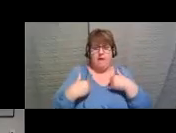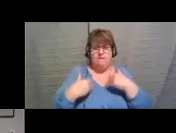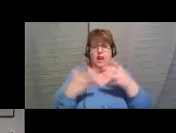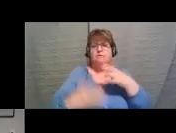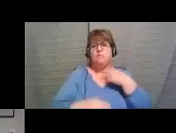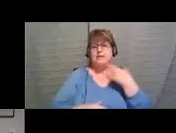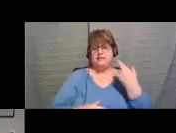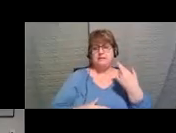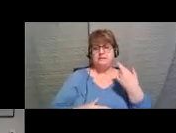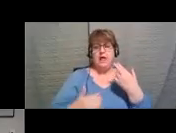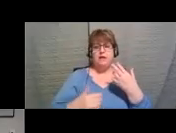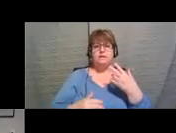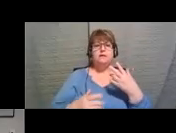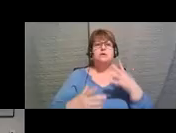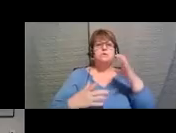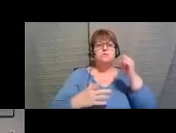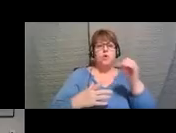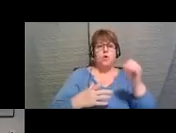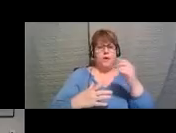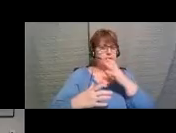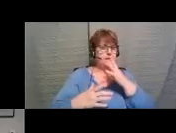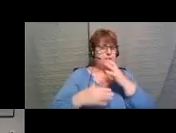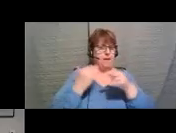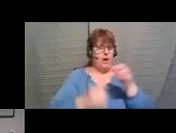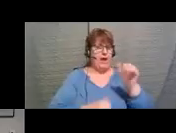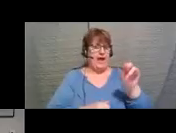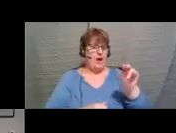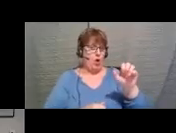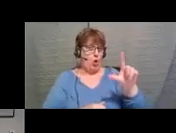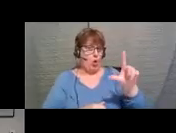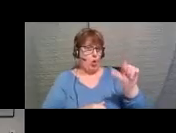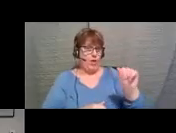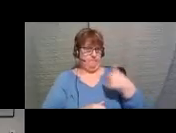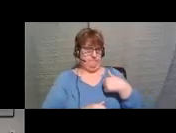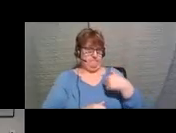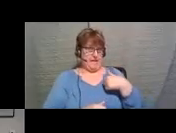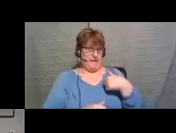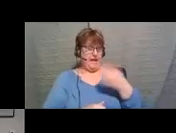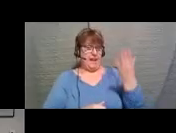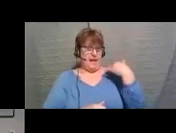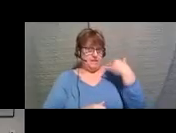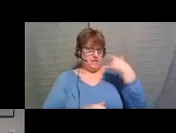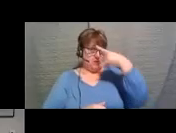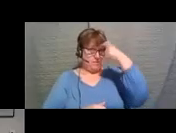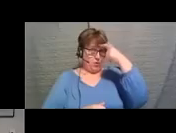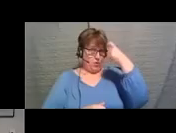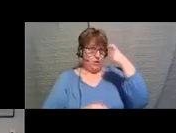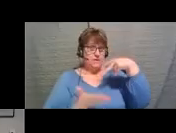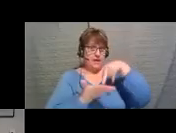that from the perspective of Angola. So this is me last summer standing outside the entrance of our hospital.